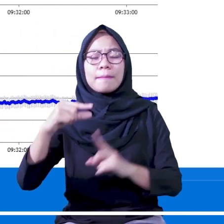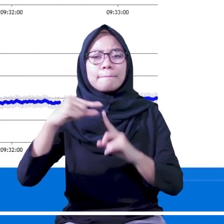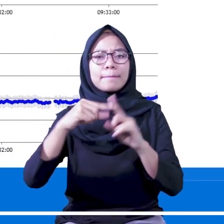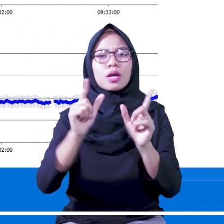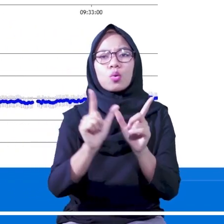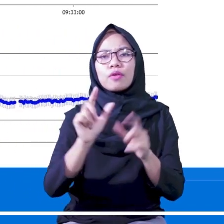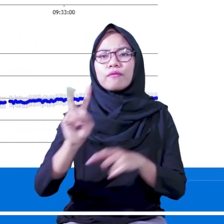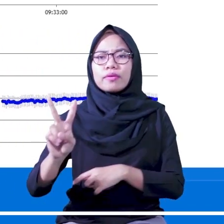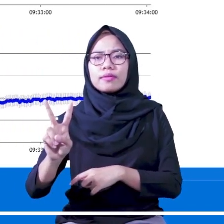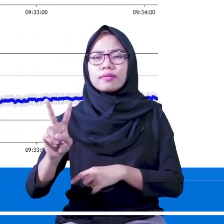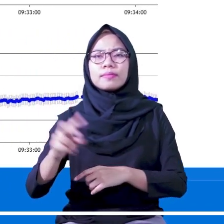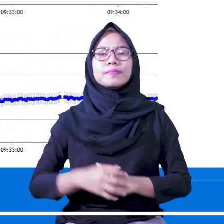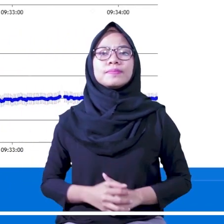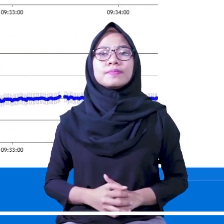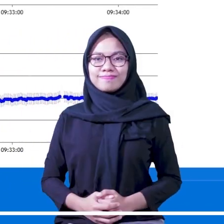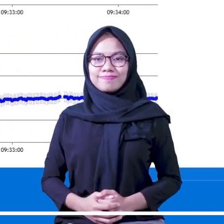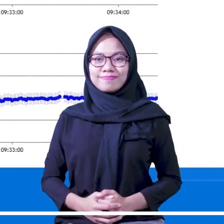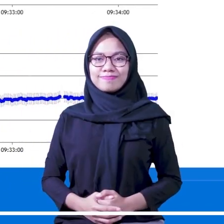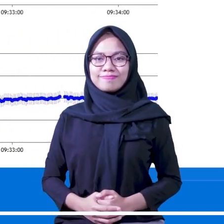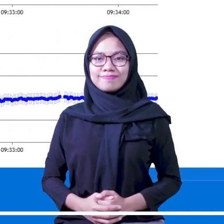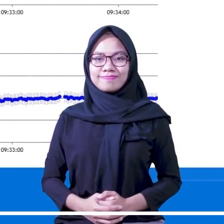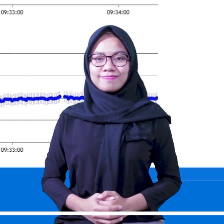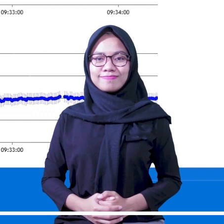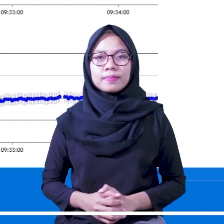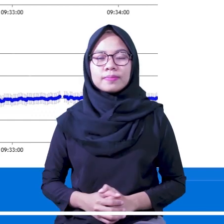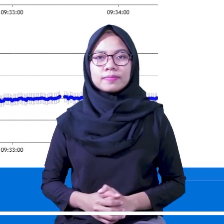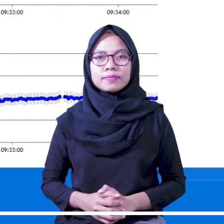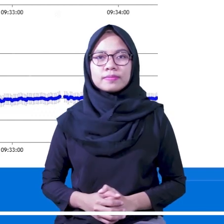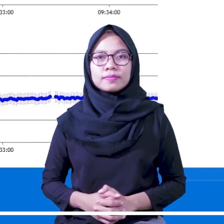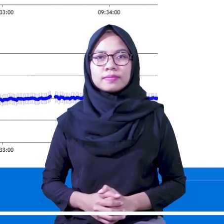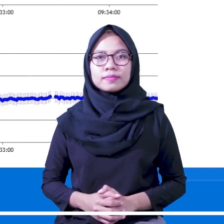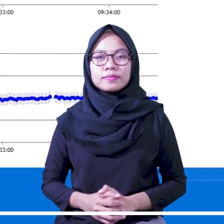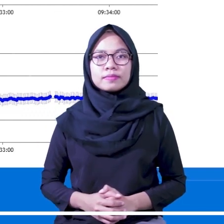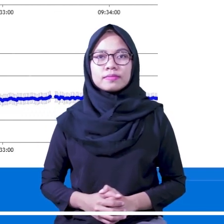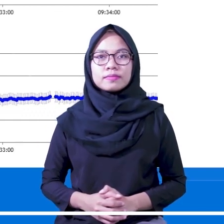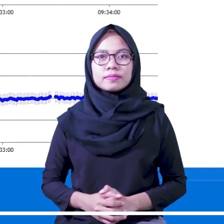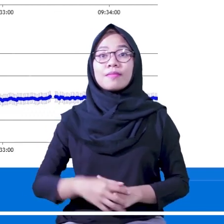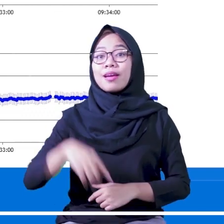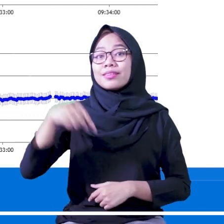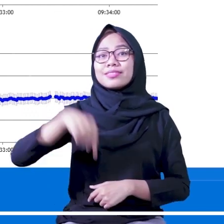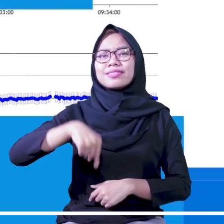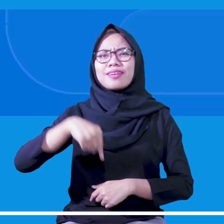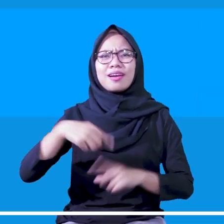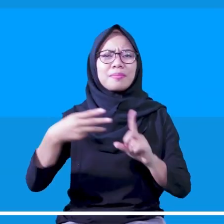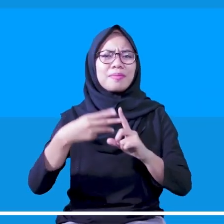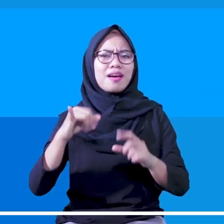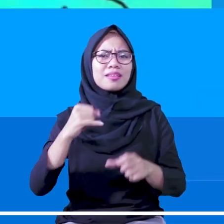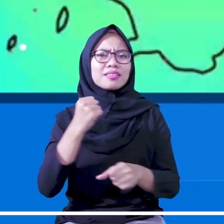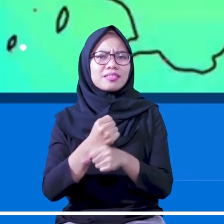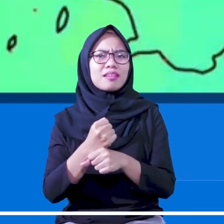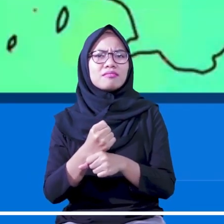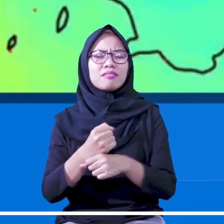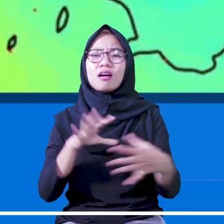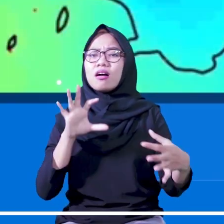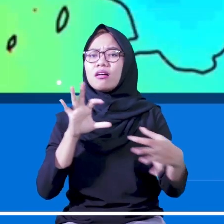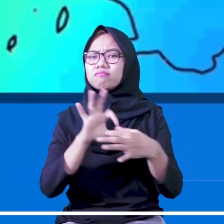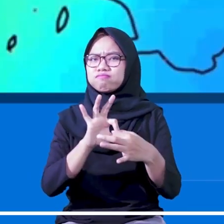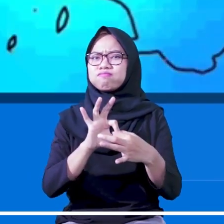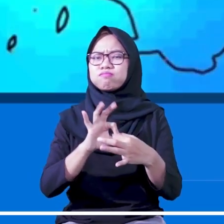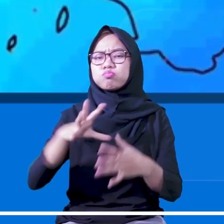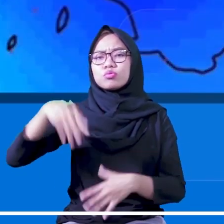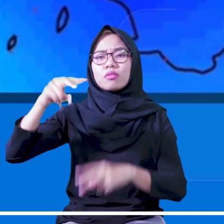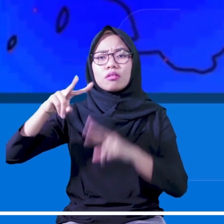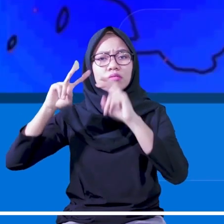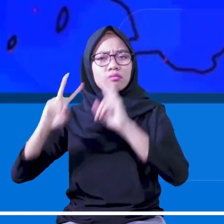and precipitable water vapor. At the moment, BIG is cooperating in a project with the German Research Center